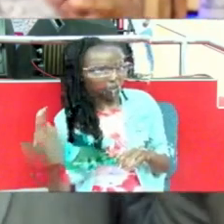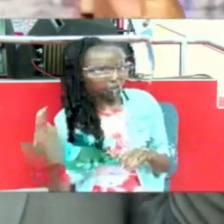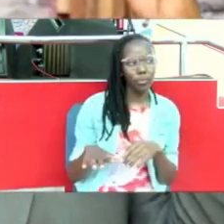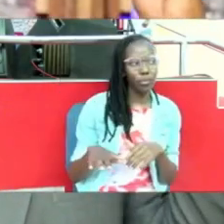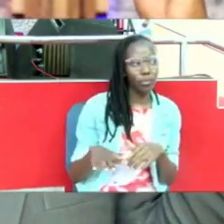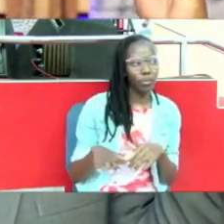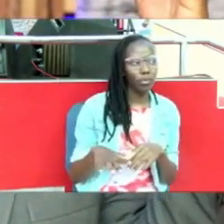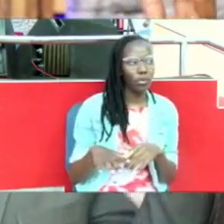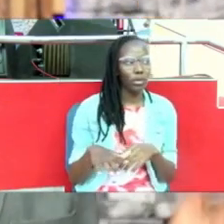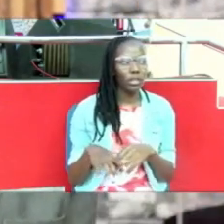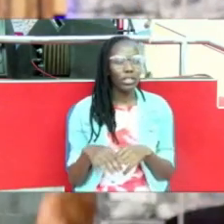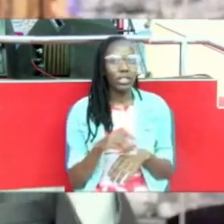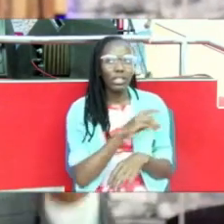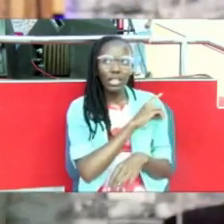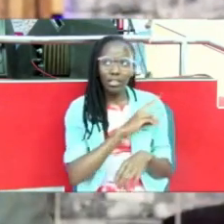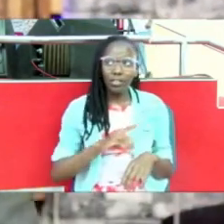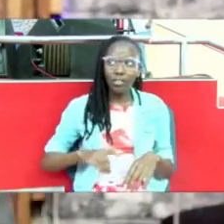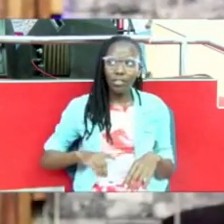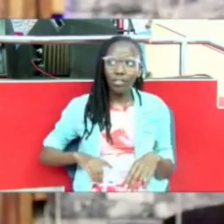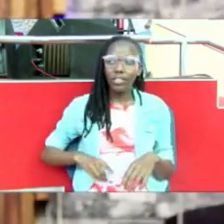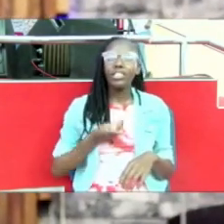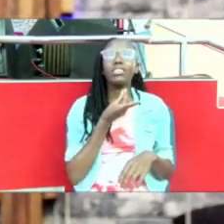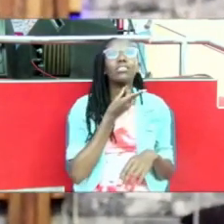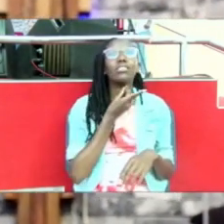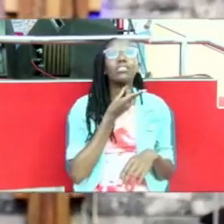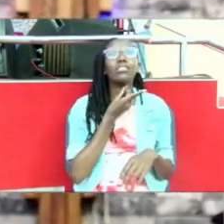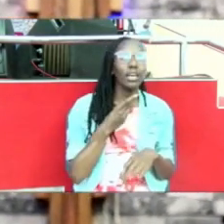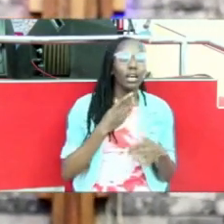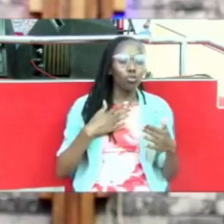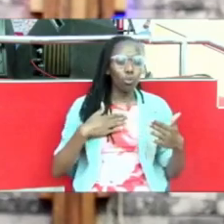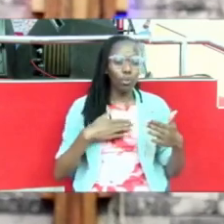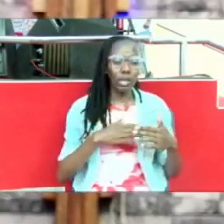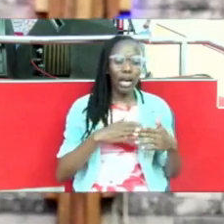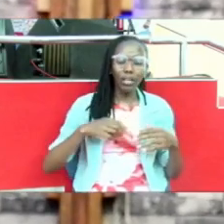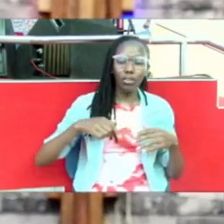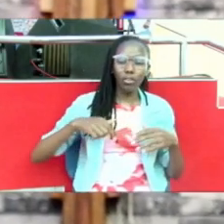He desired to be a doorkeeper in the house of the Lord